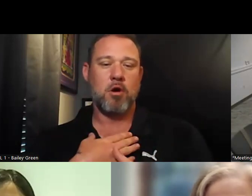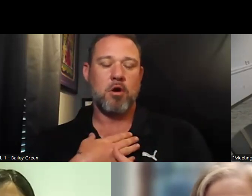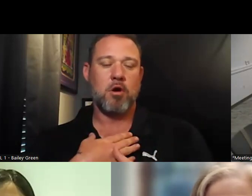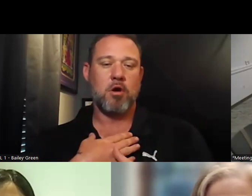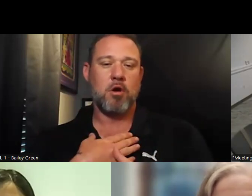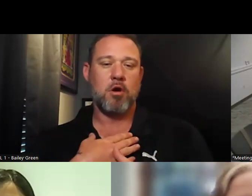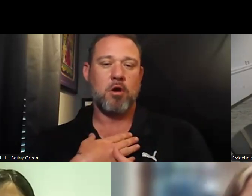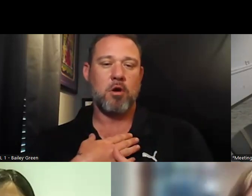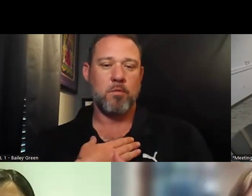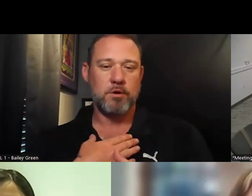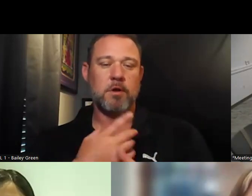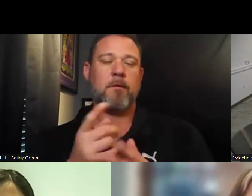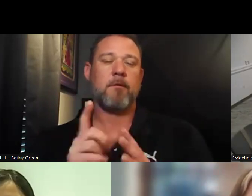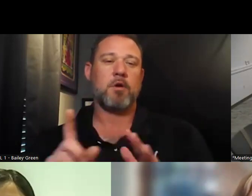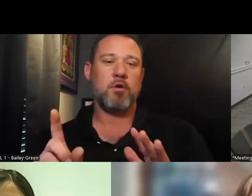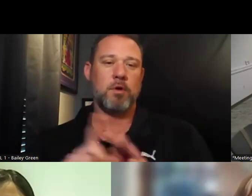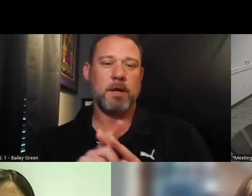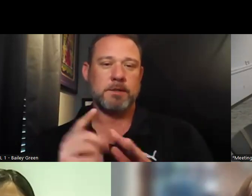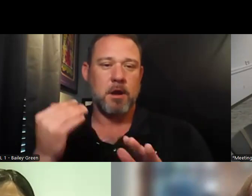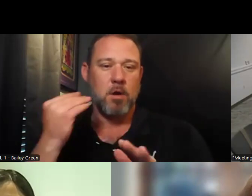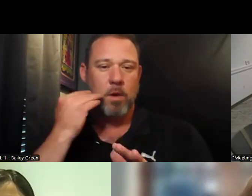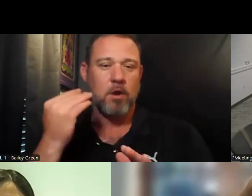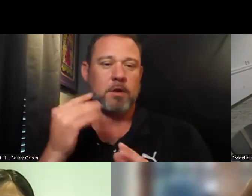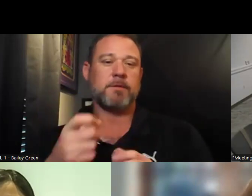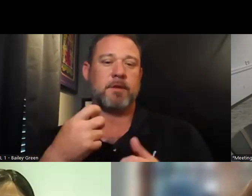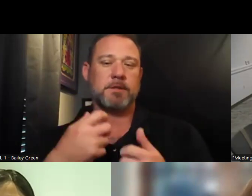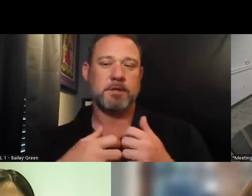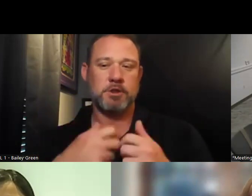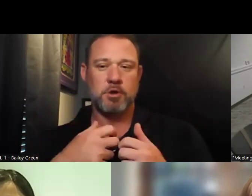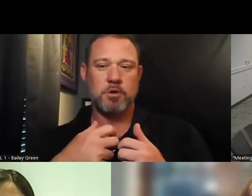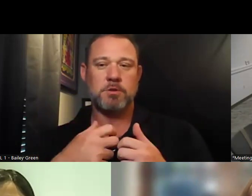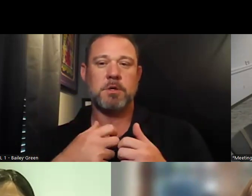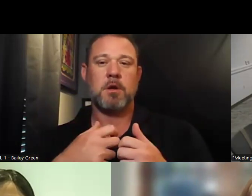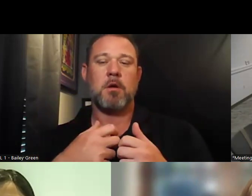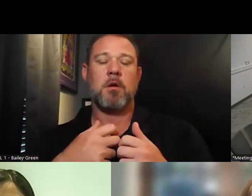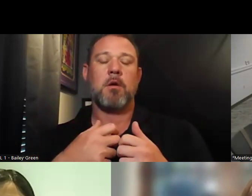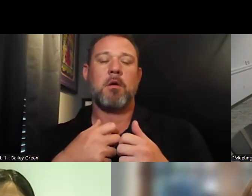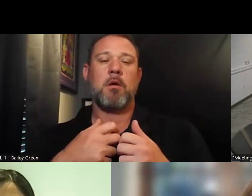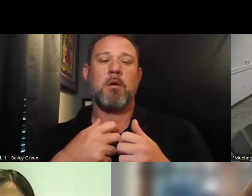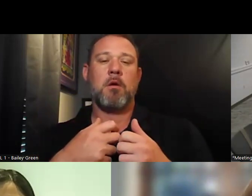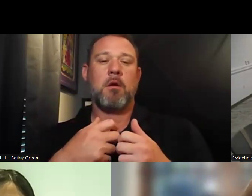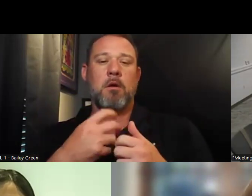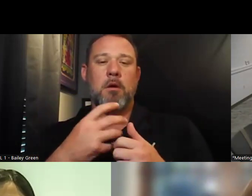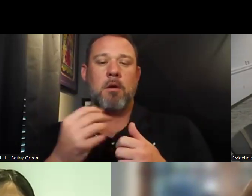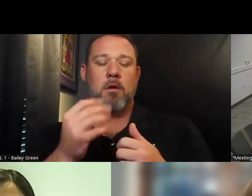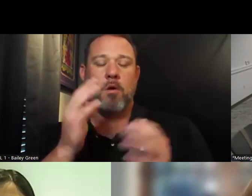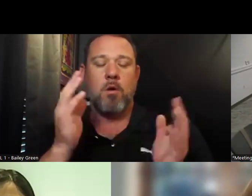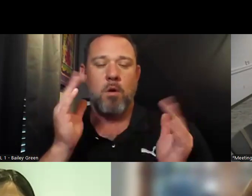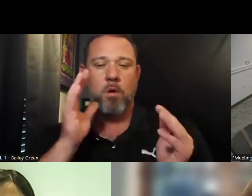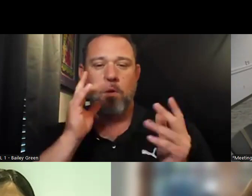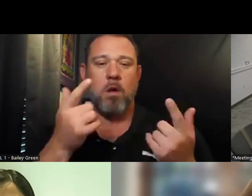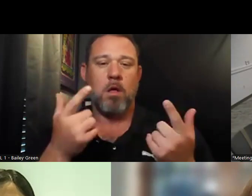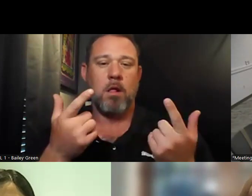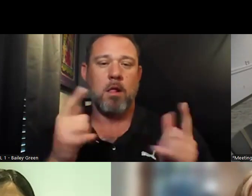of raising awareness of these issues, and hopefully this will allow us